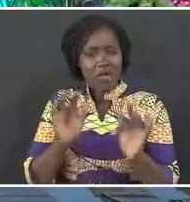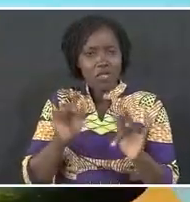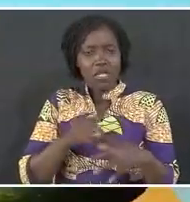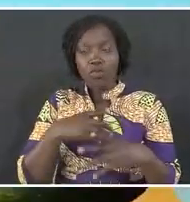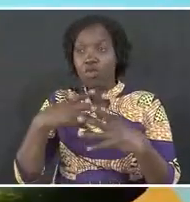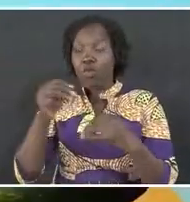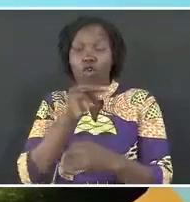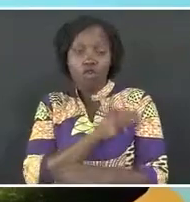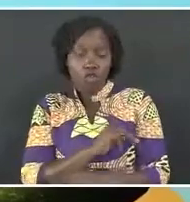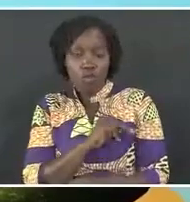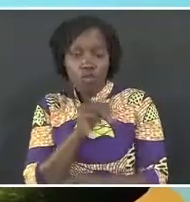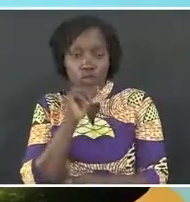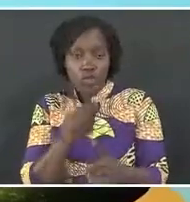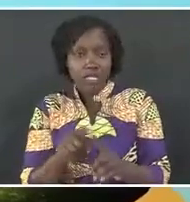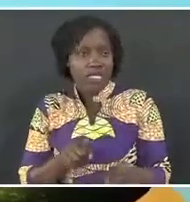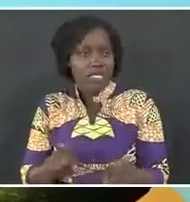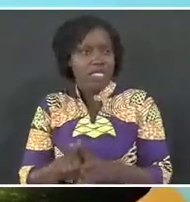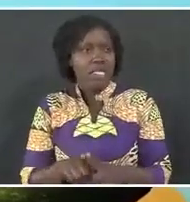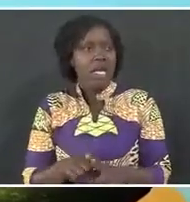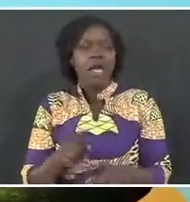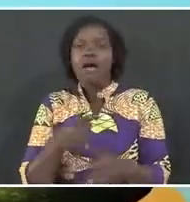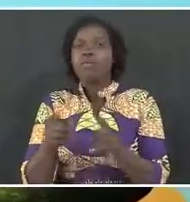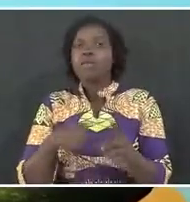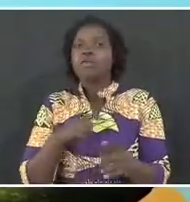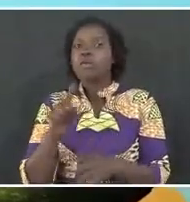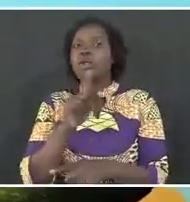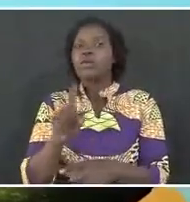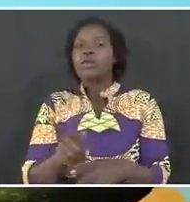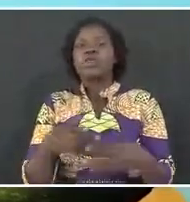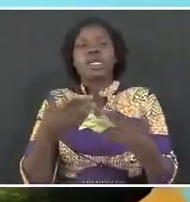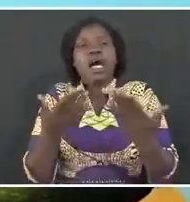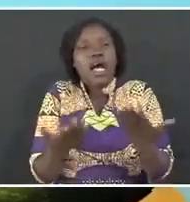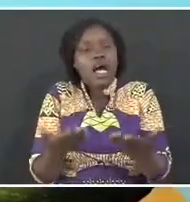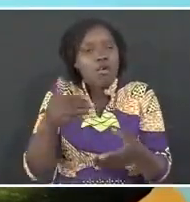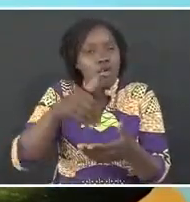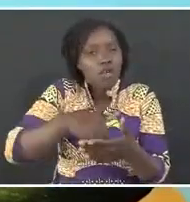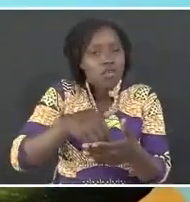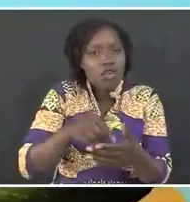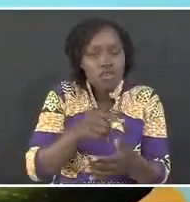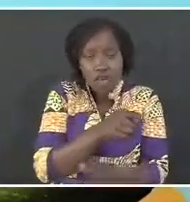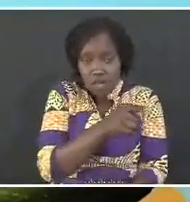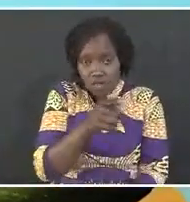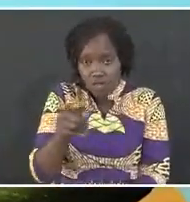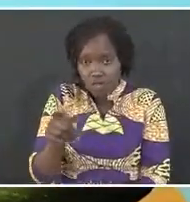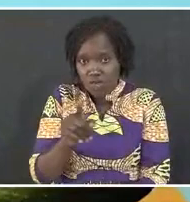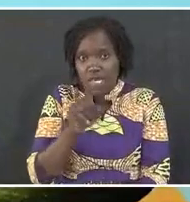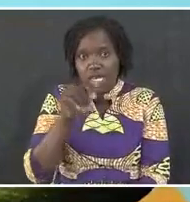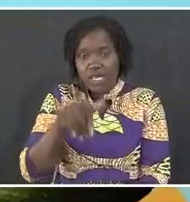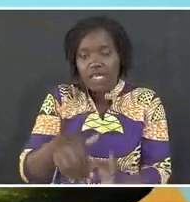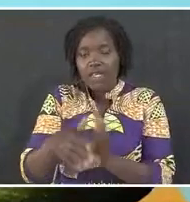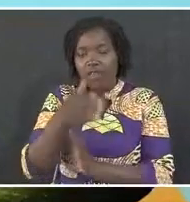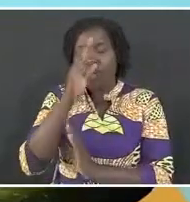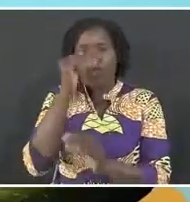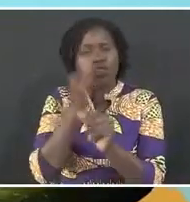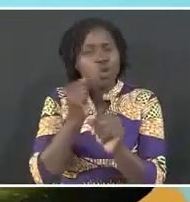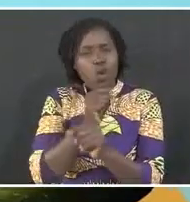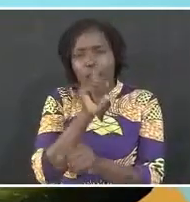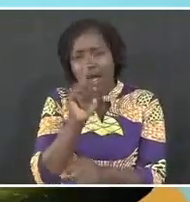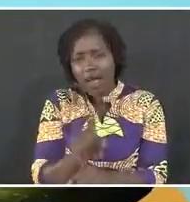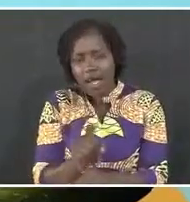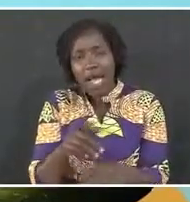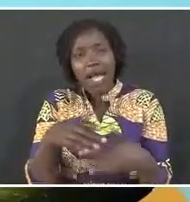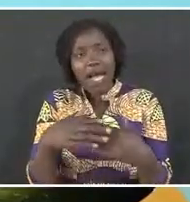sisters. But my question is, how involved are you in God's work? How